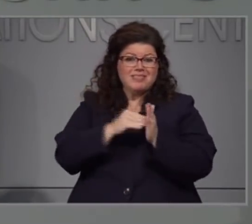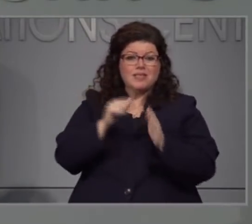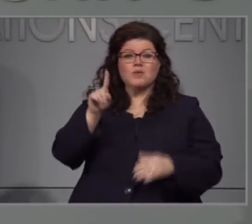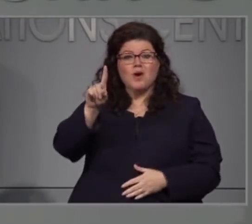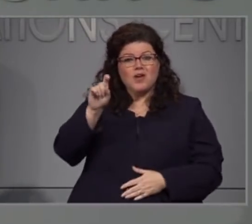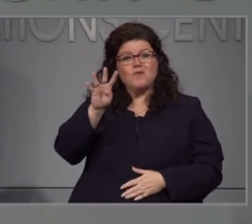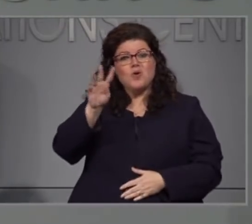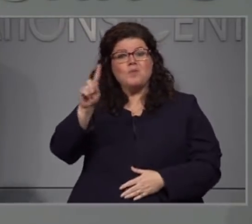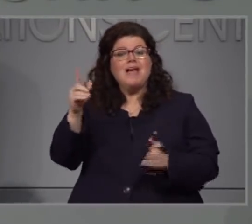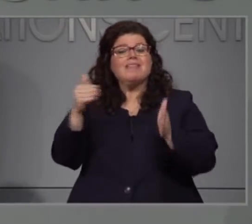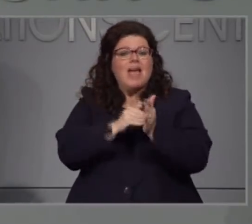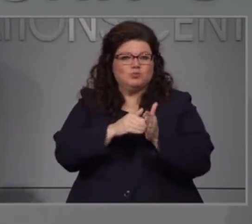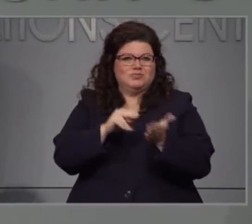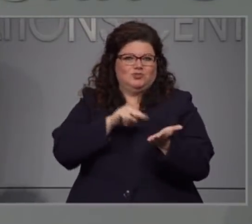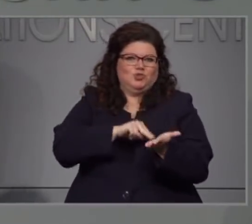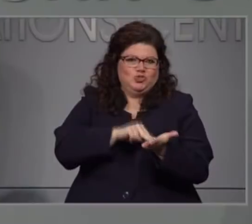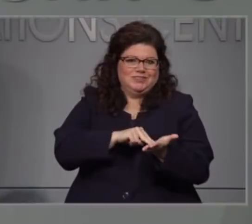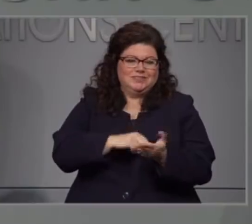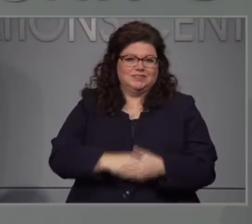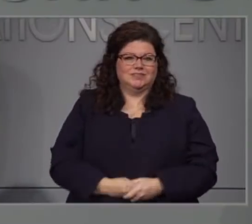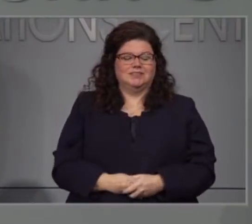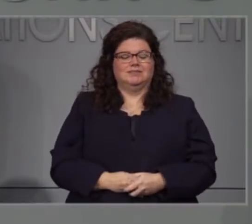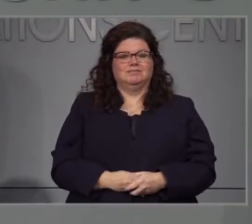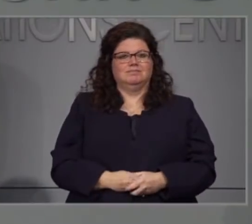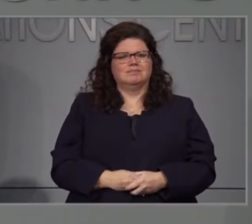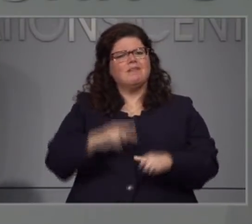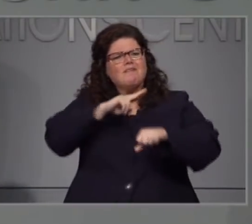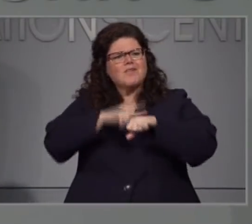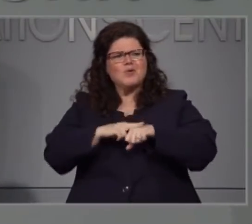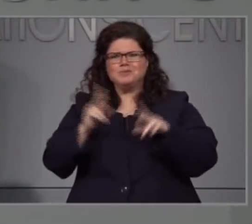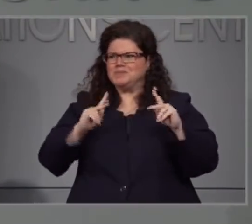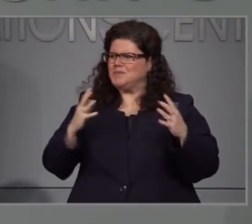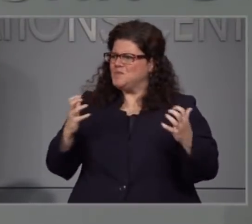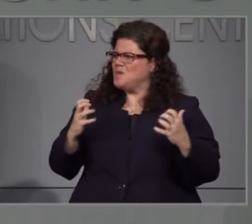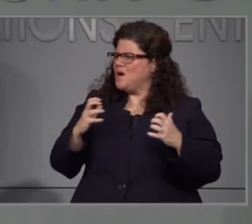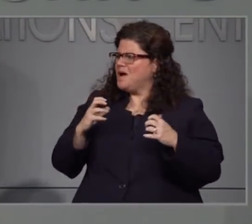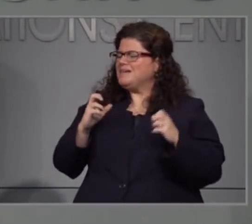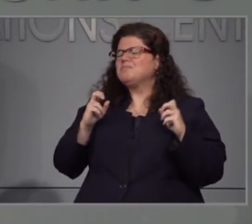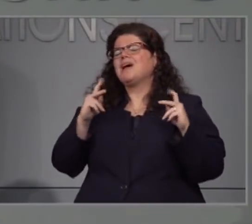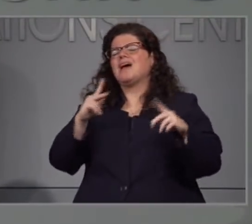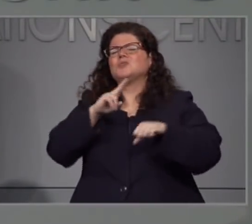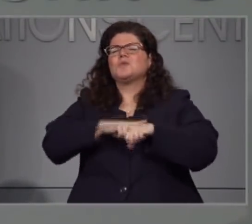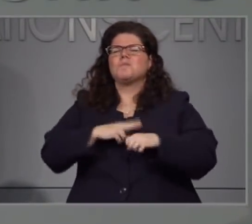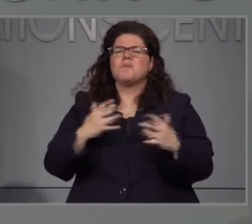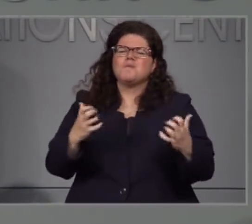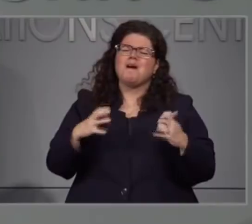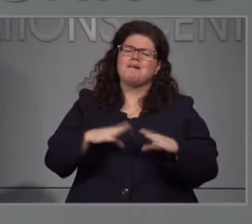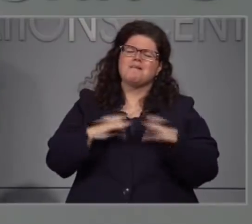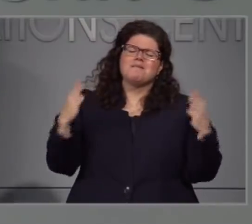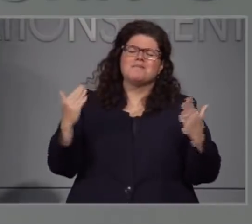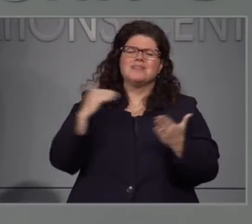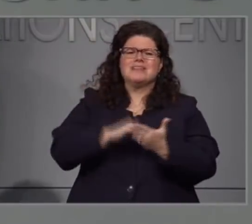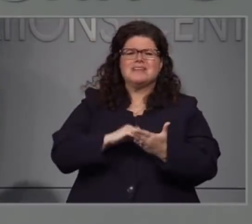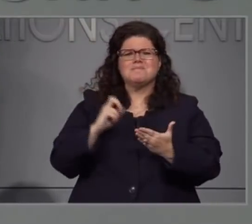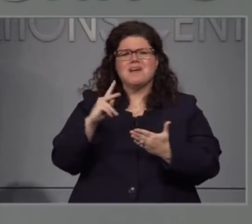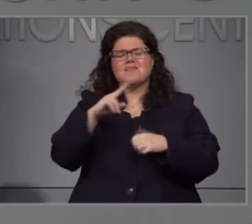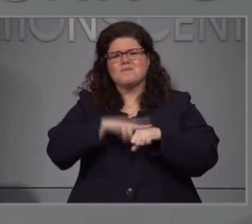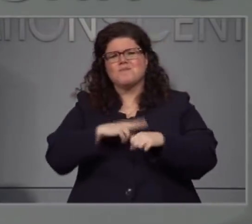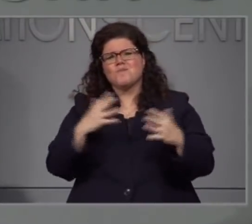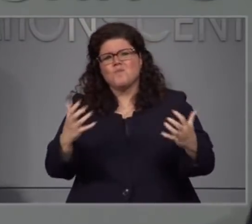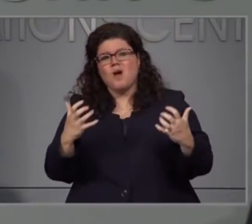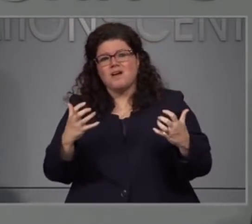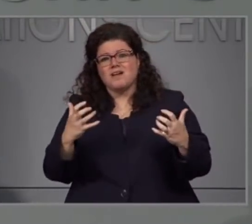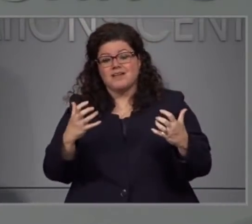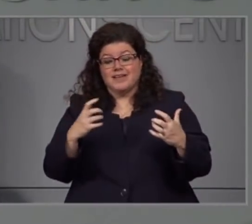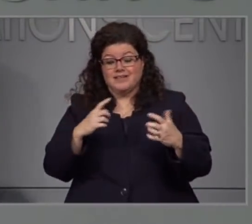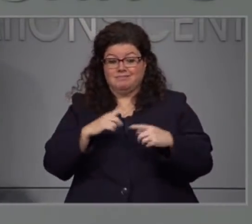all crave to return to normalcy, but due to COVID-19, we're living in and experiencing